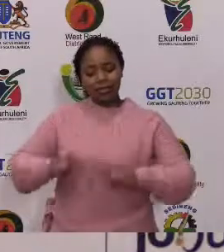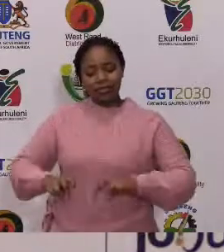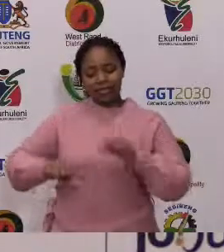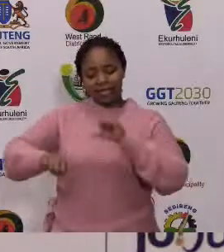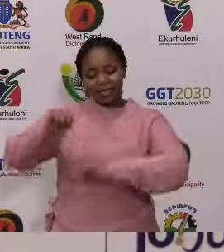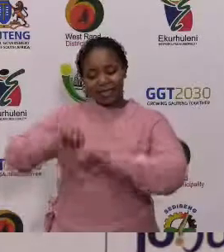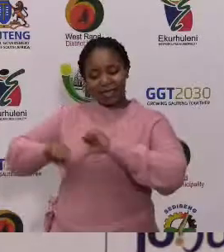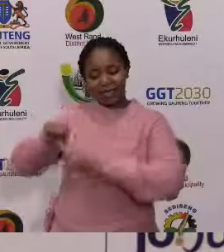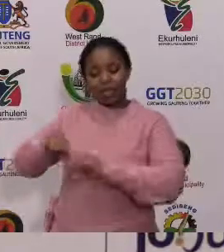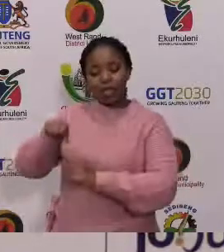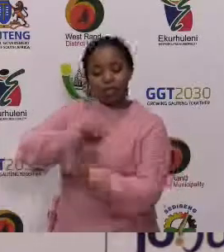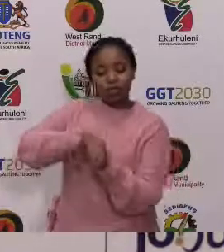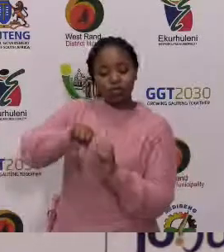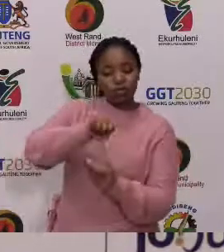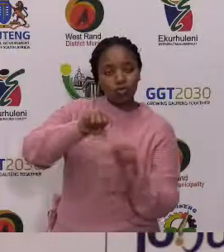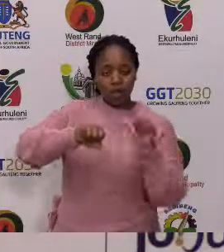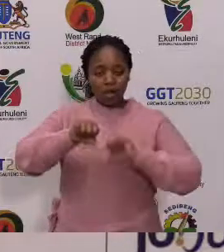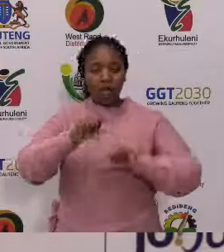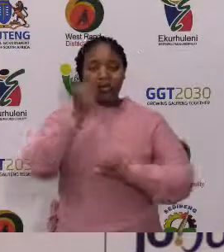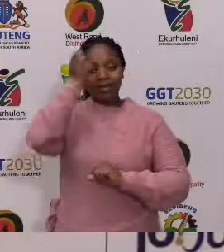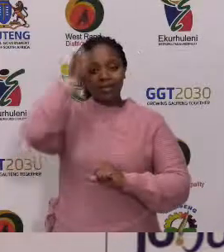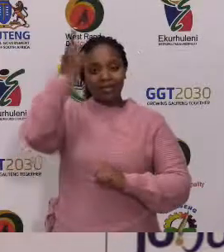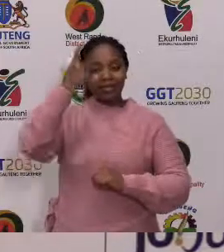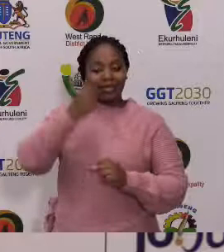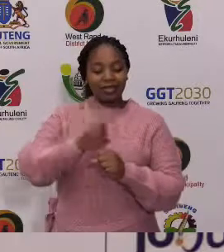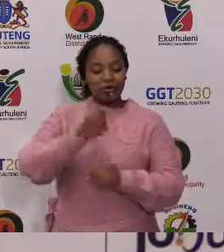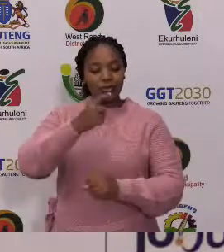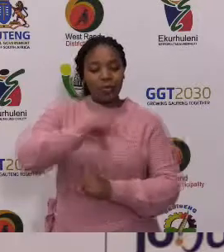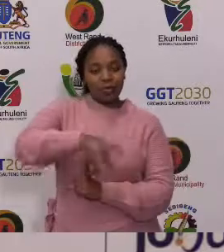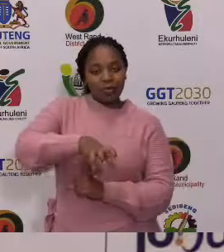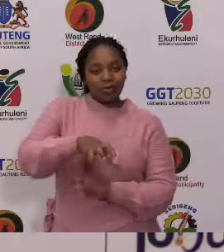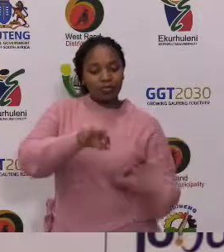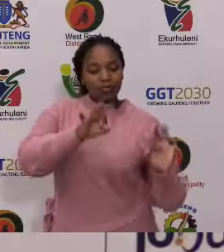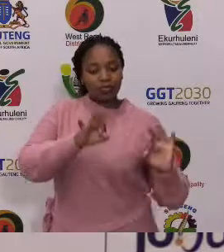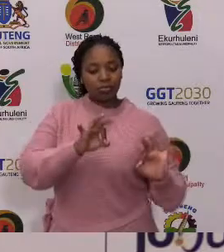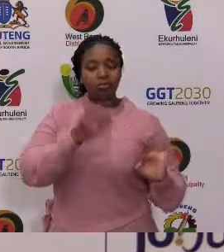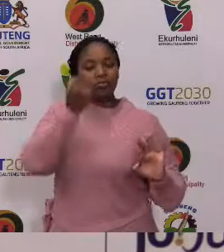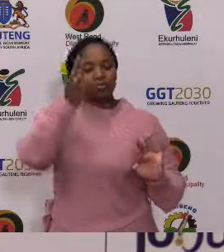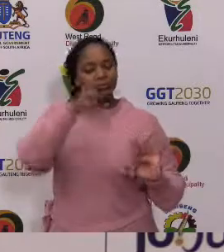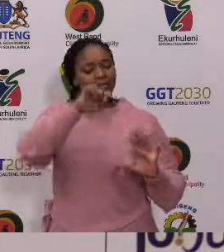who understand our province quite comprehensively.